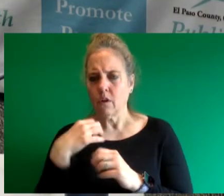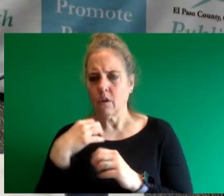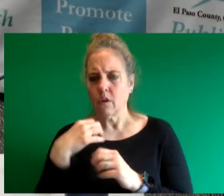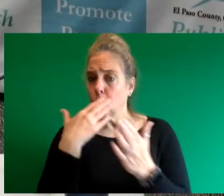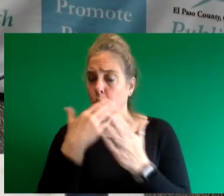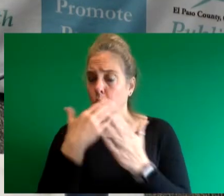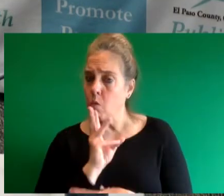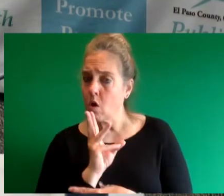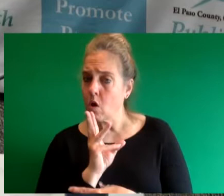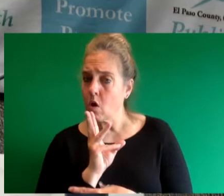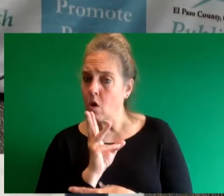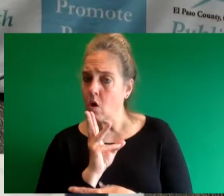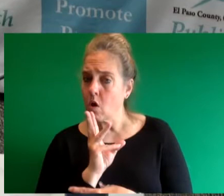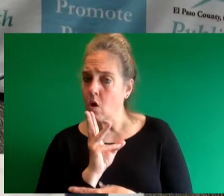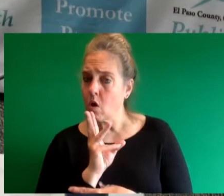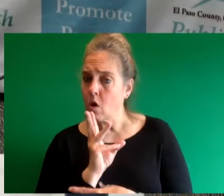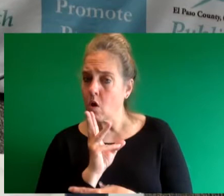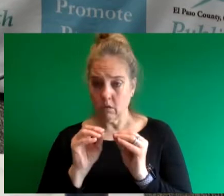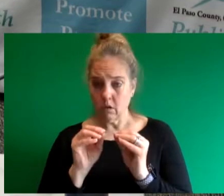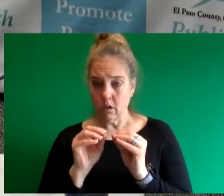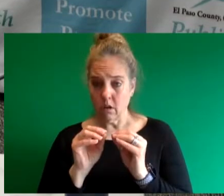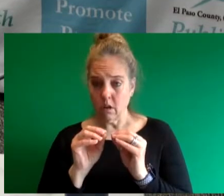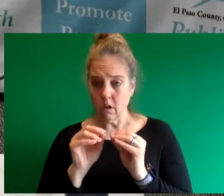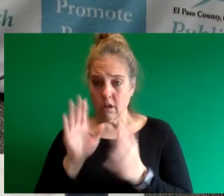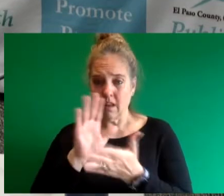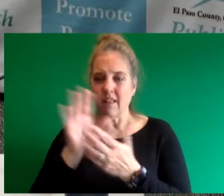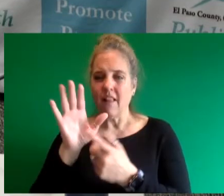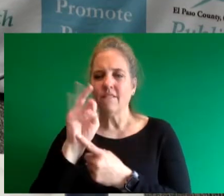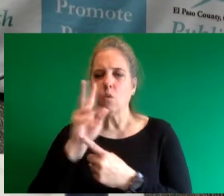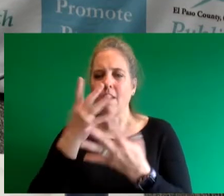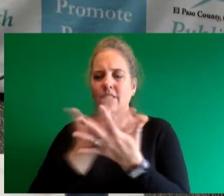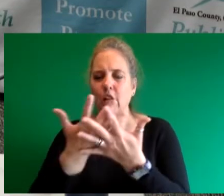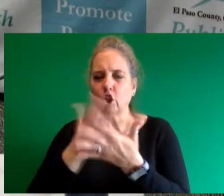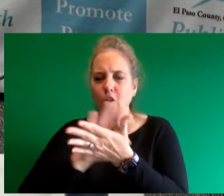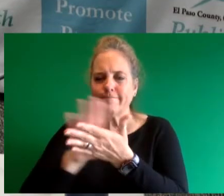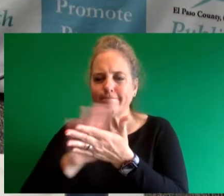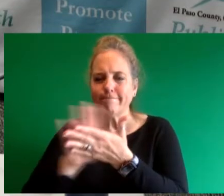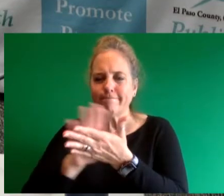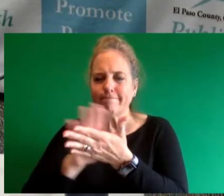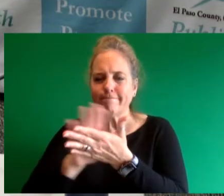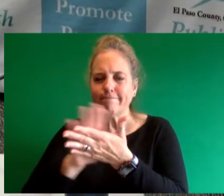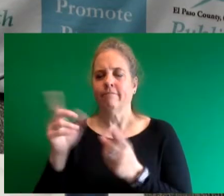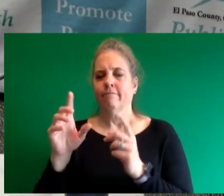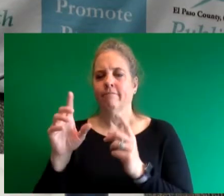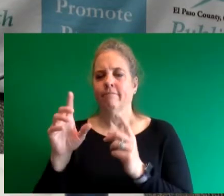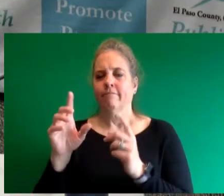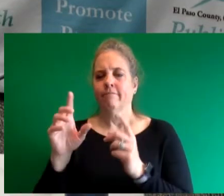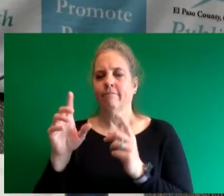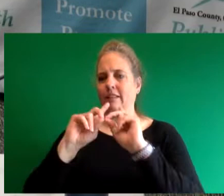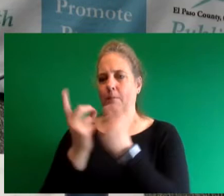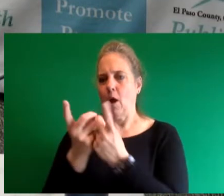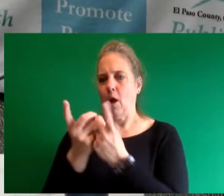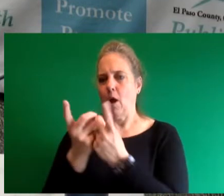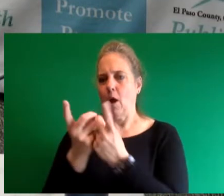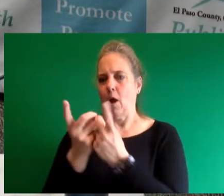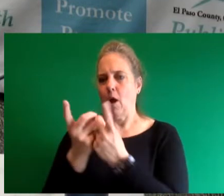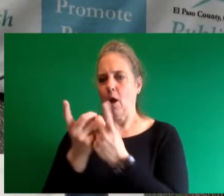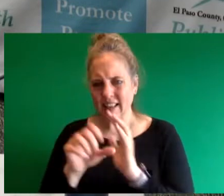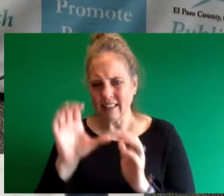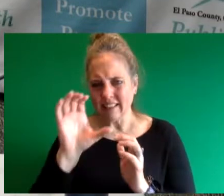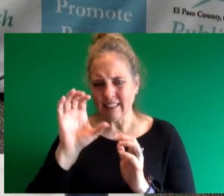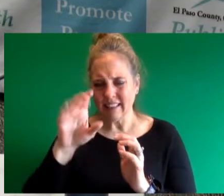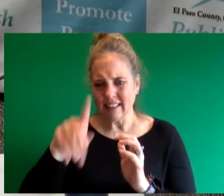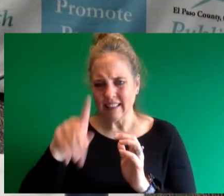purification, working with the Department of Defense. The state, so CDPHE had done some studies on three ponds in the